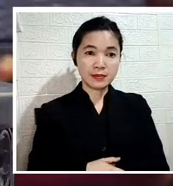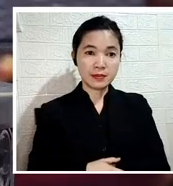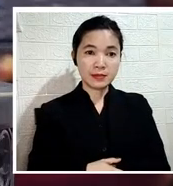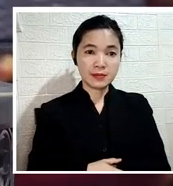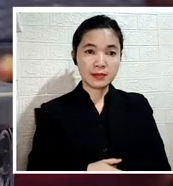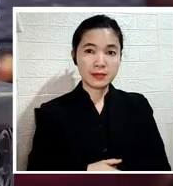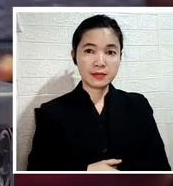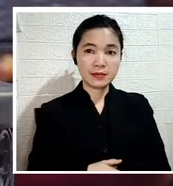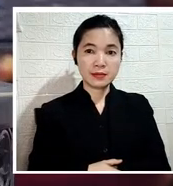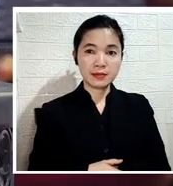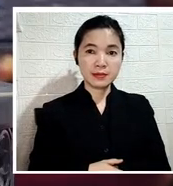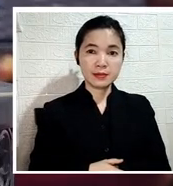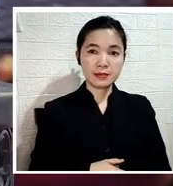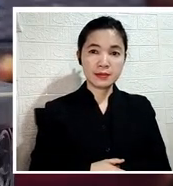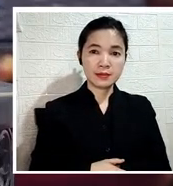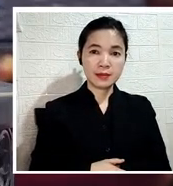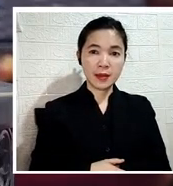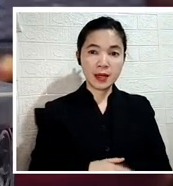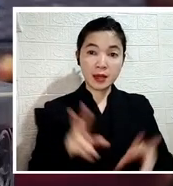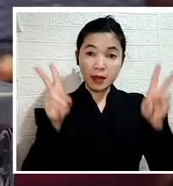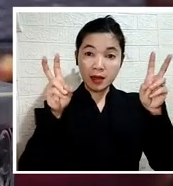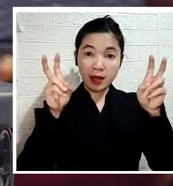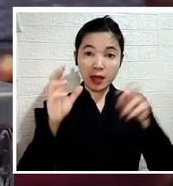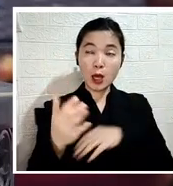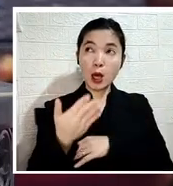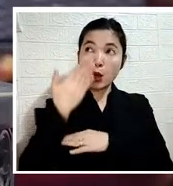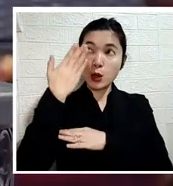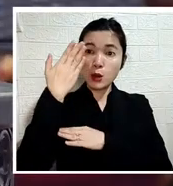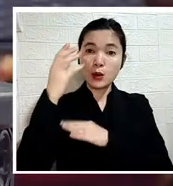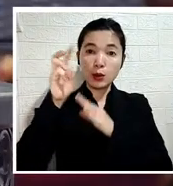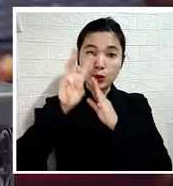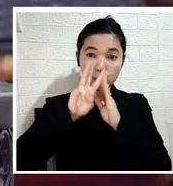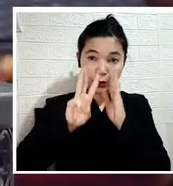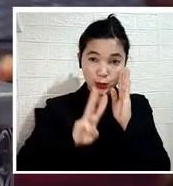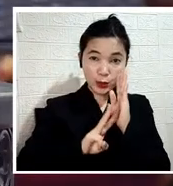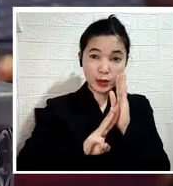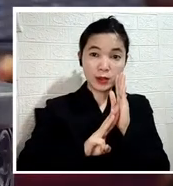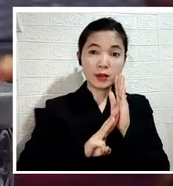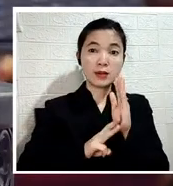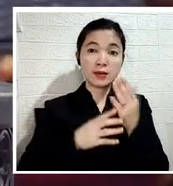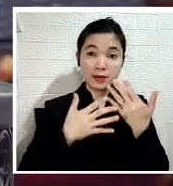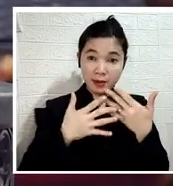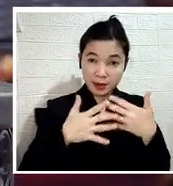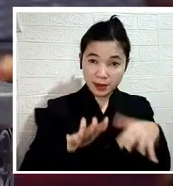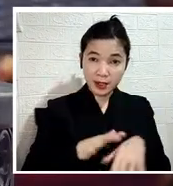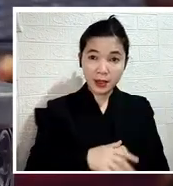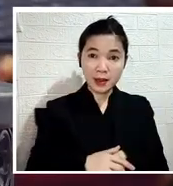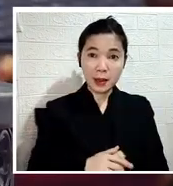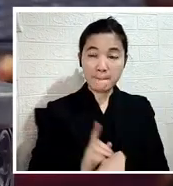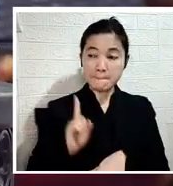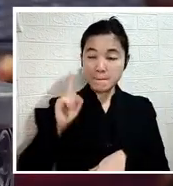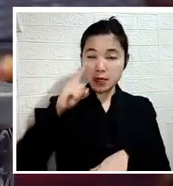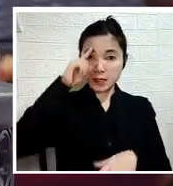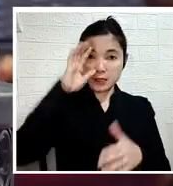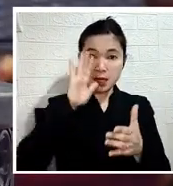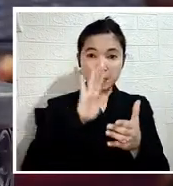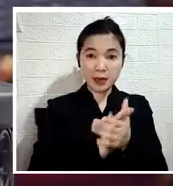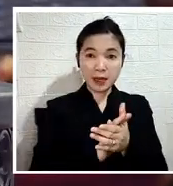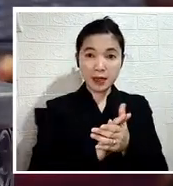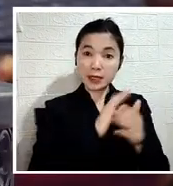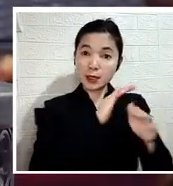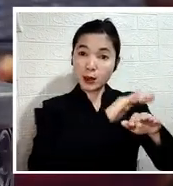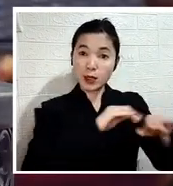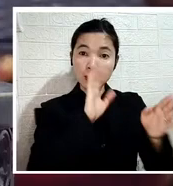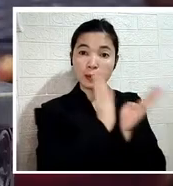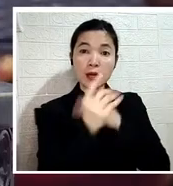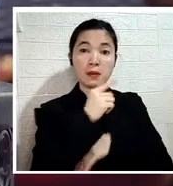Your will be done. Because I believe that my calling to become a religious priest is not my own calling. It